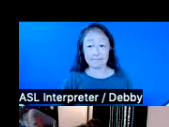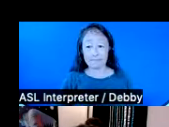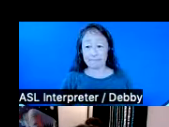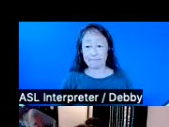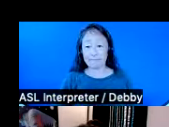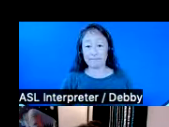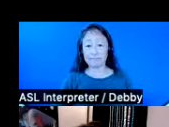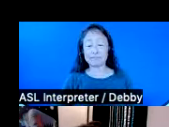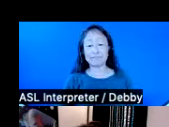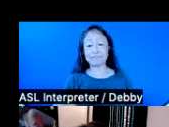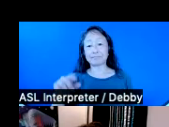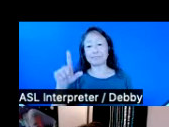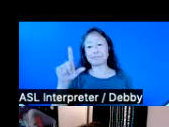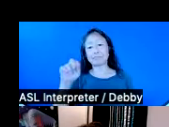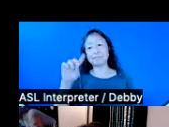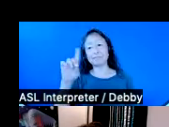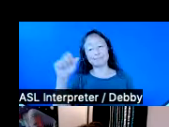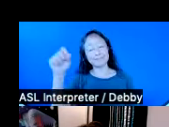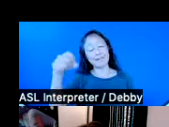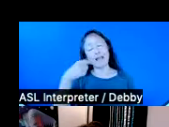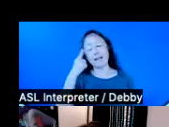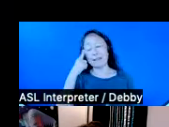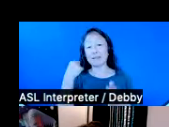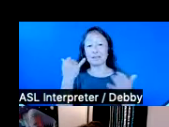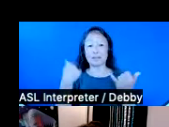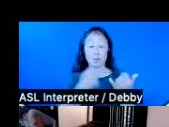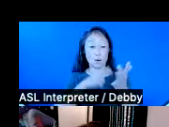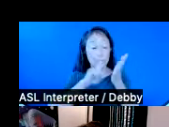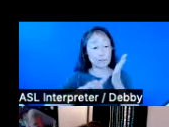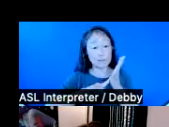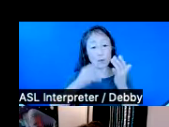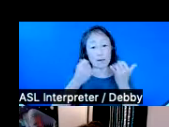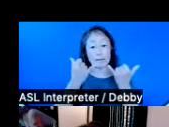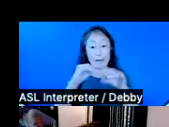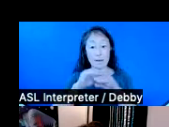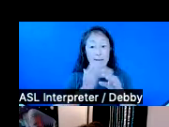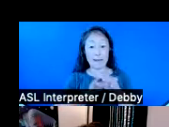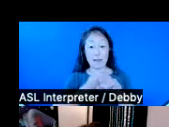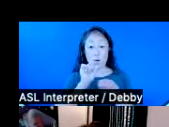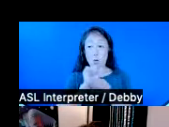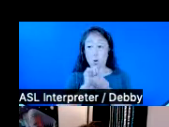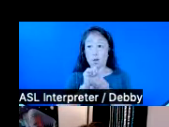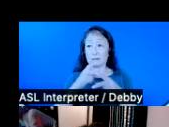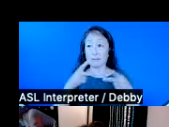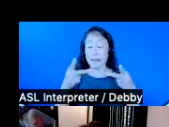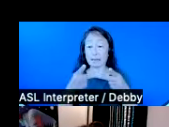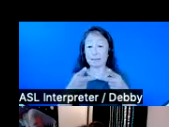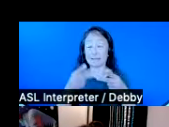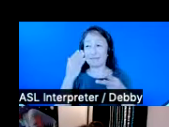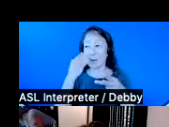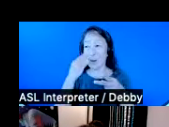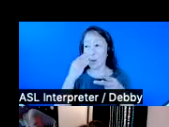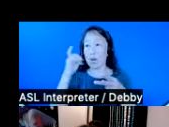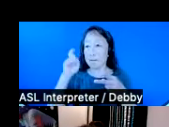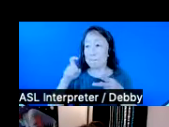Yeah, I think that's something we're exploring in our own workspace, in our circle, is the productivity and the things that need